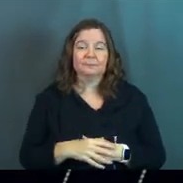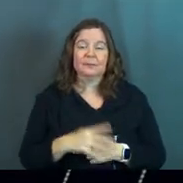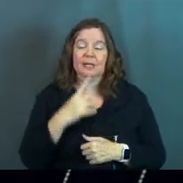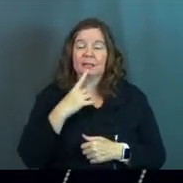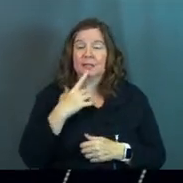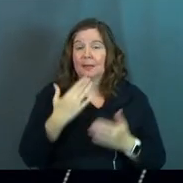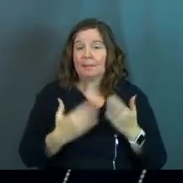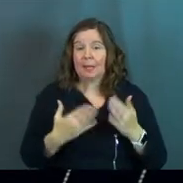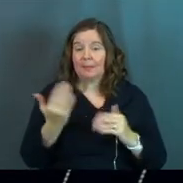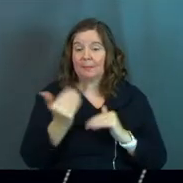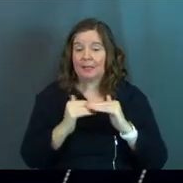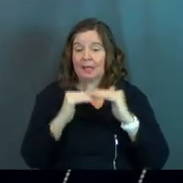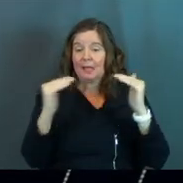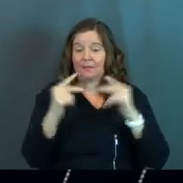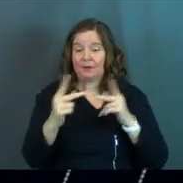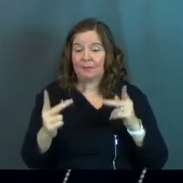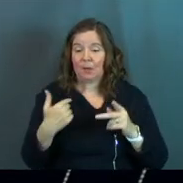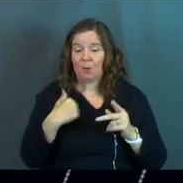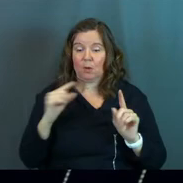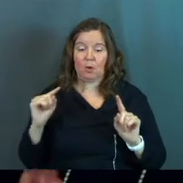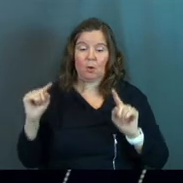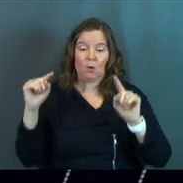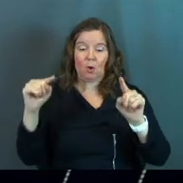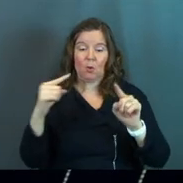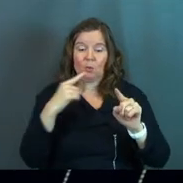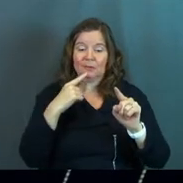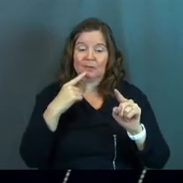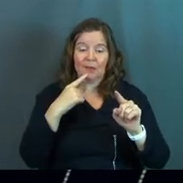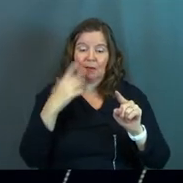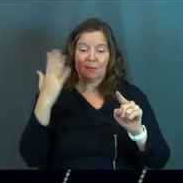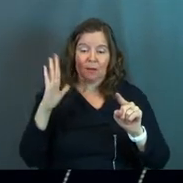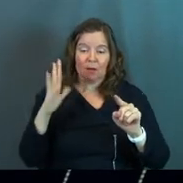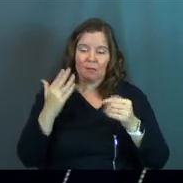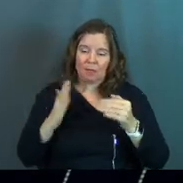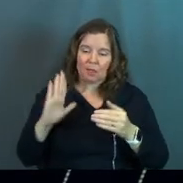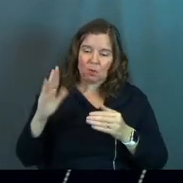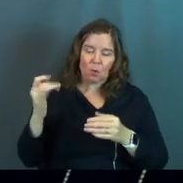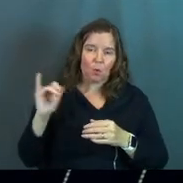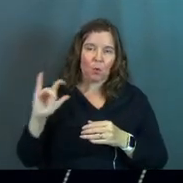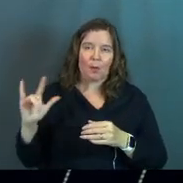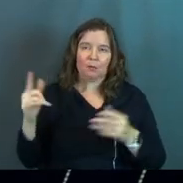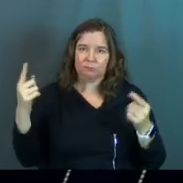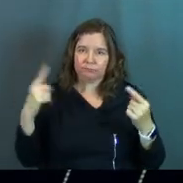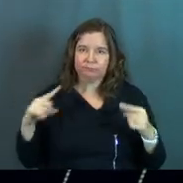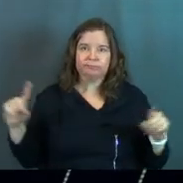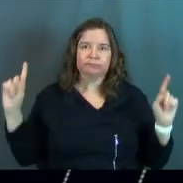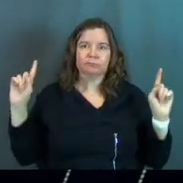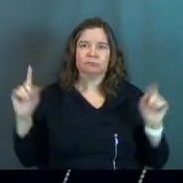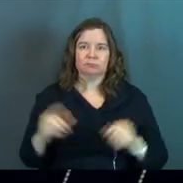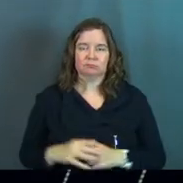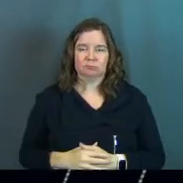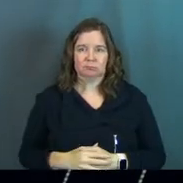And he says, maybe heaven is a place where we go and we say, God, let your will be done.